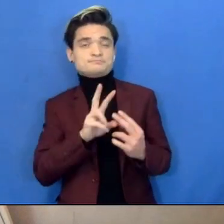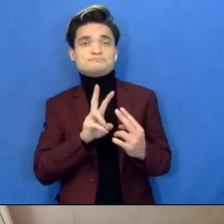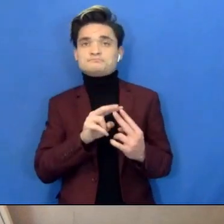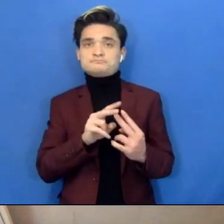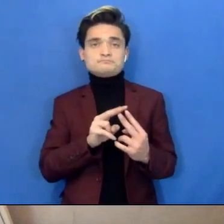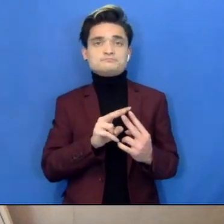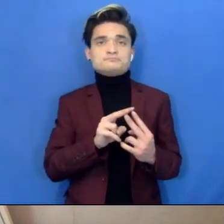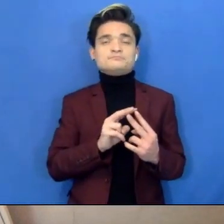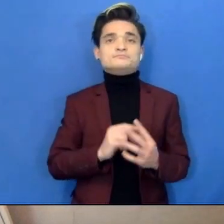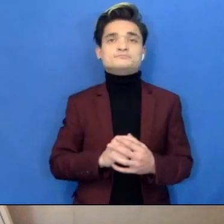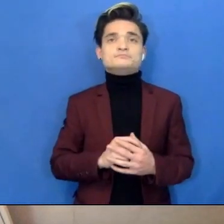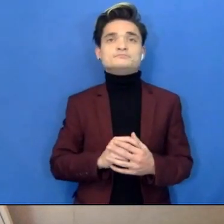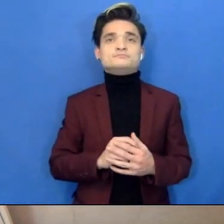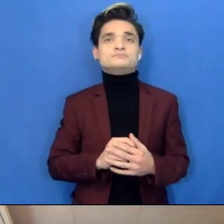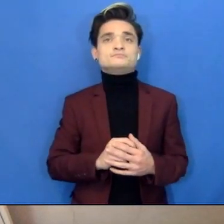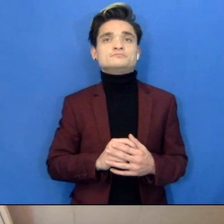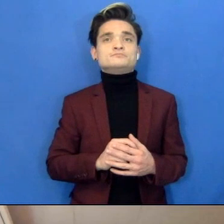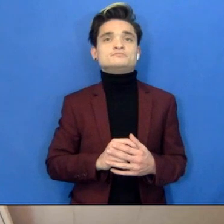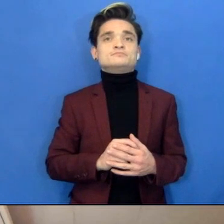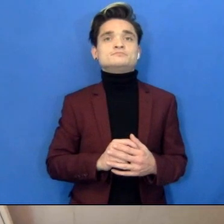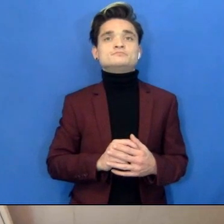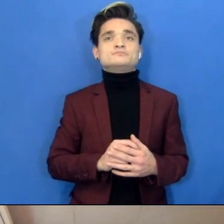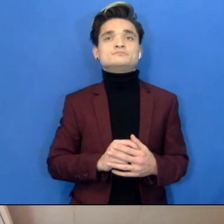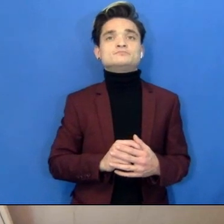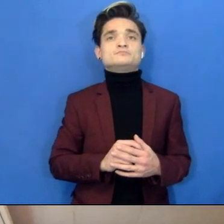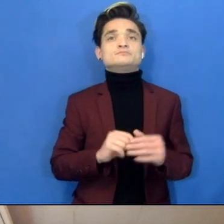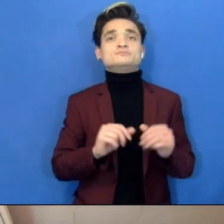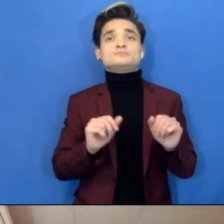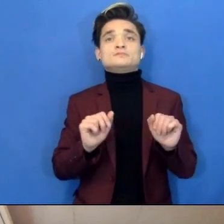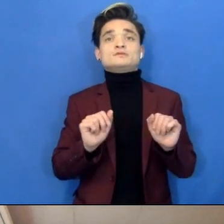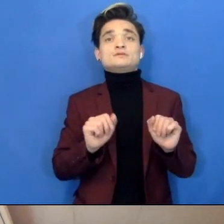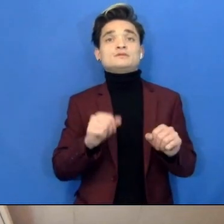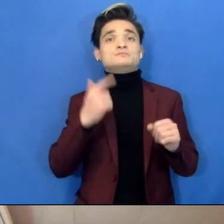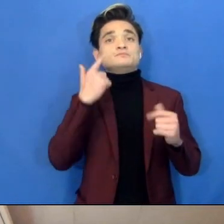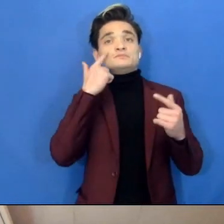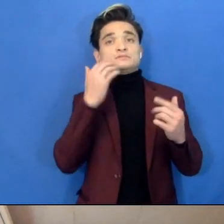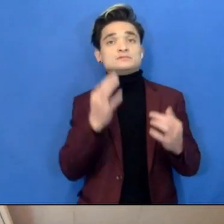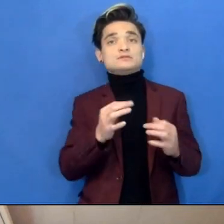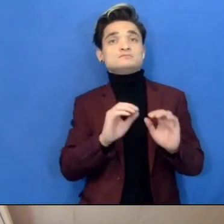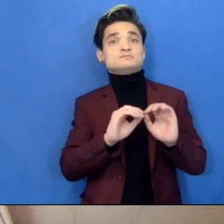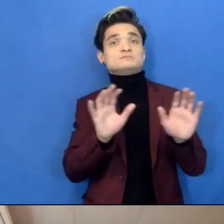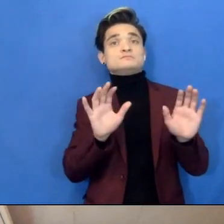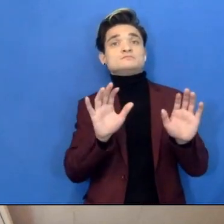can mark things very clearly. At the same time, also in English, where you don't have this